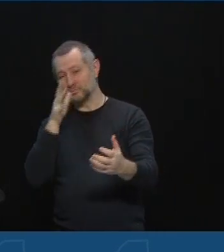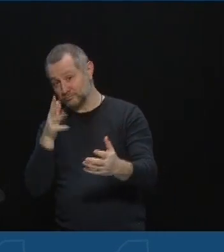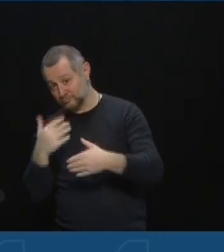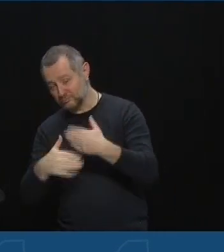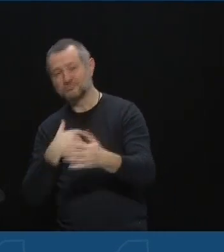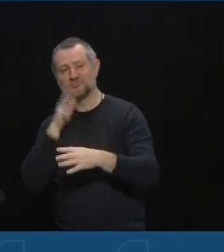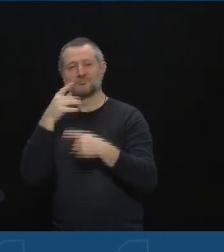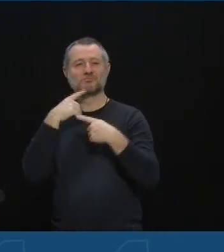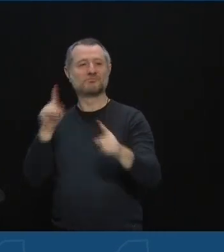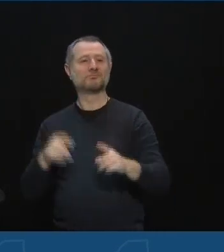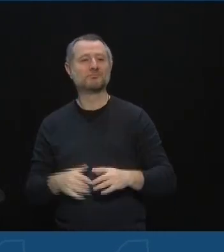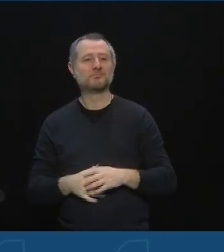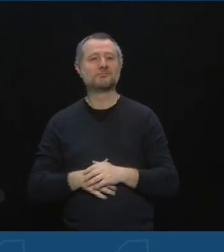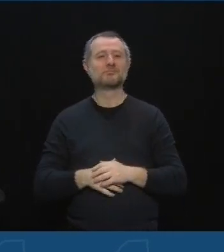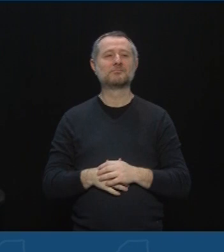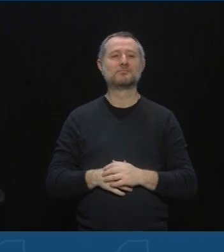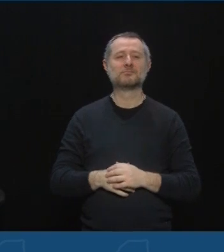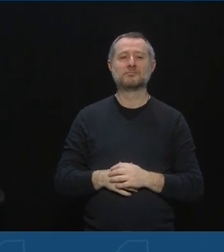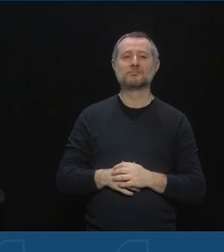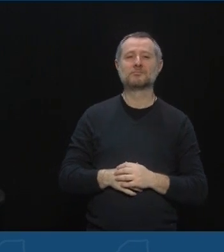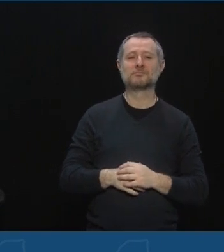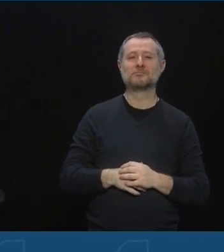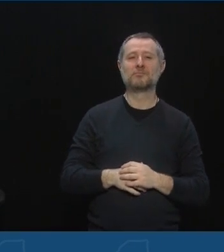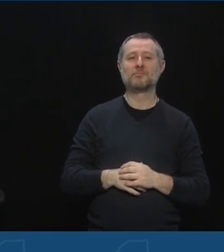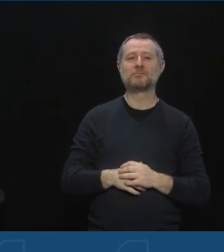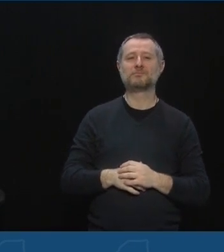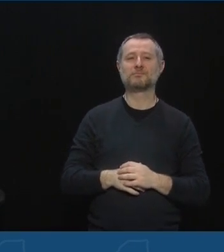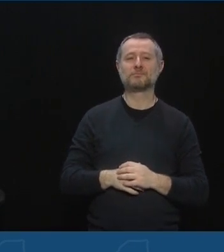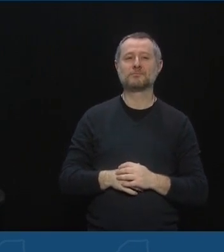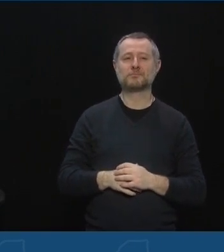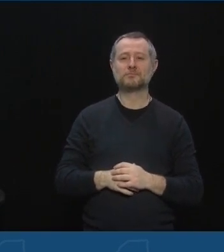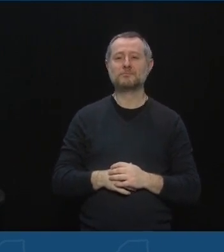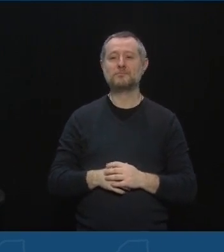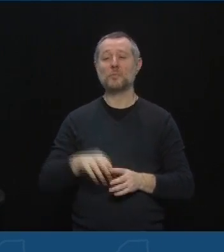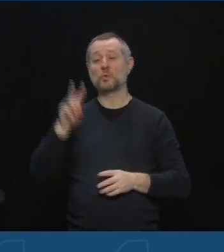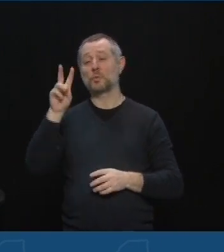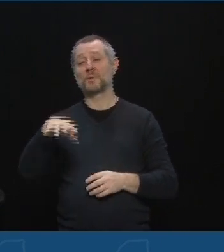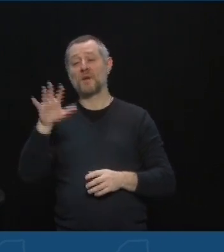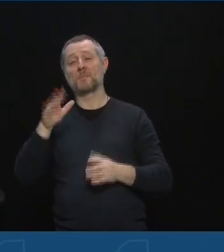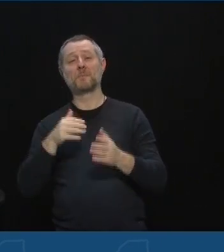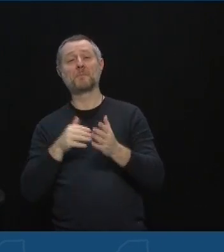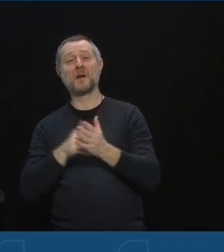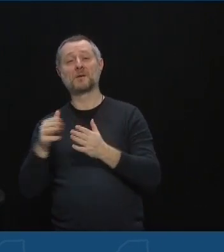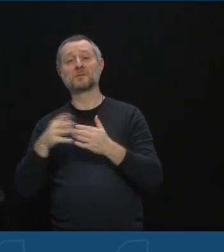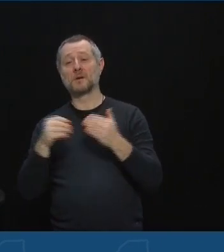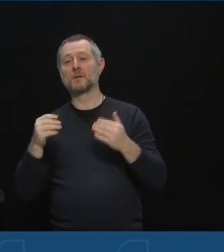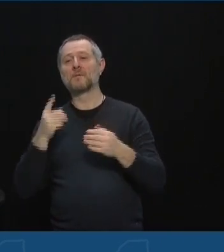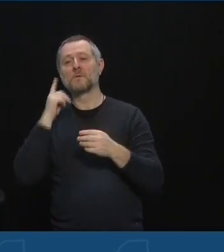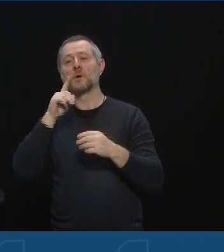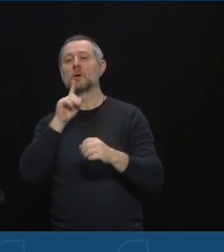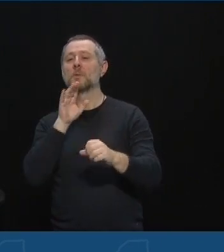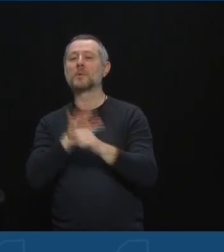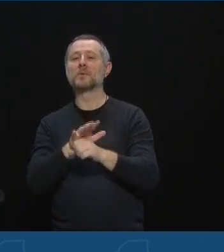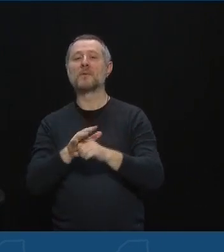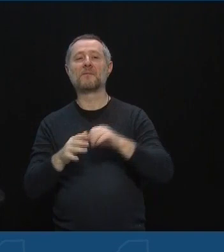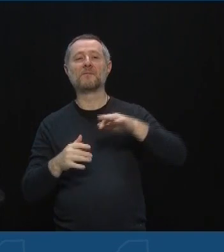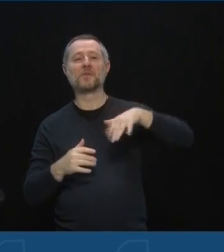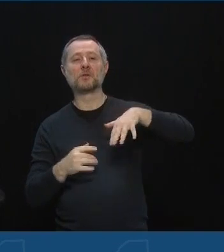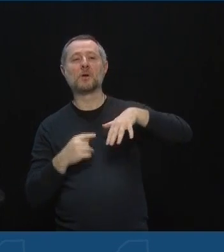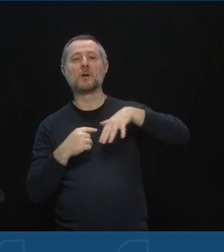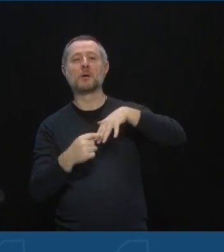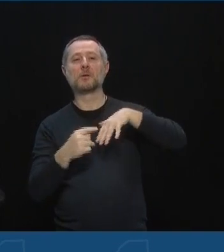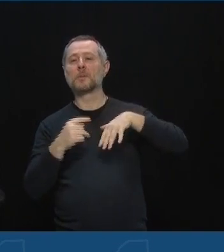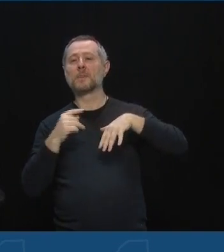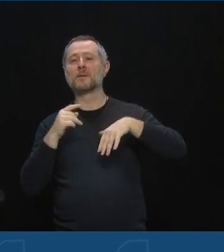excited about this. Also, this will include $2.5 million we already committed by the Finger Lakes REDC